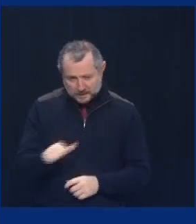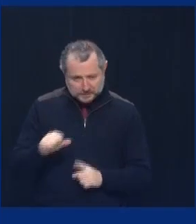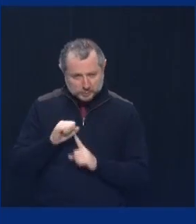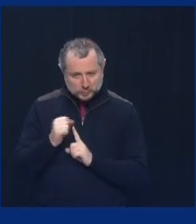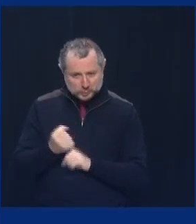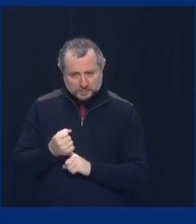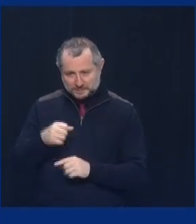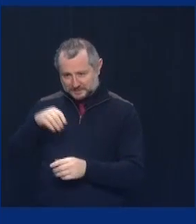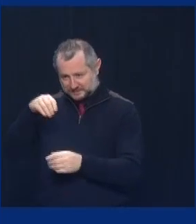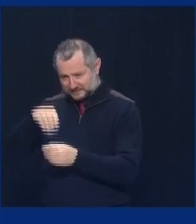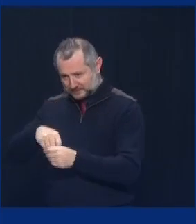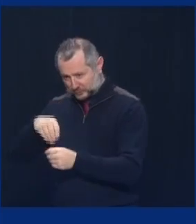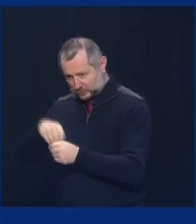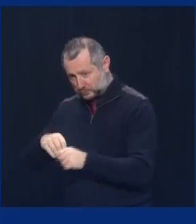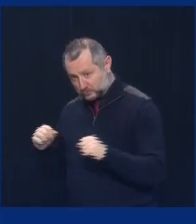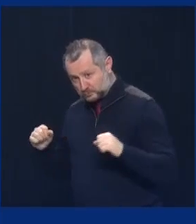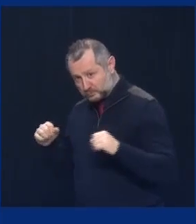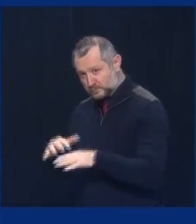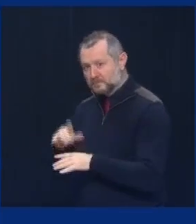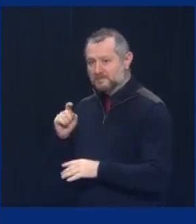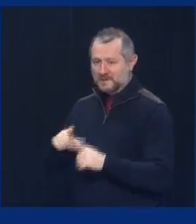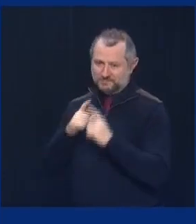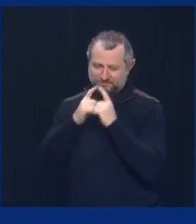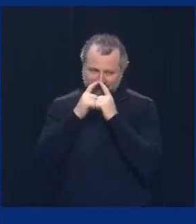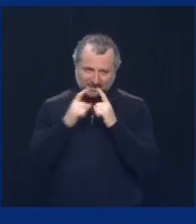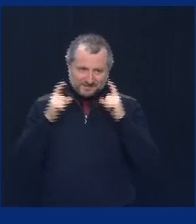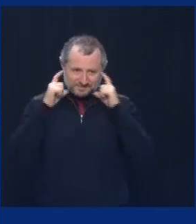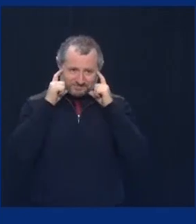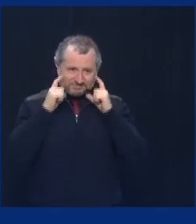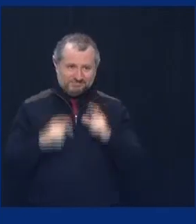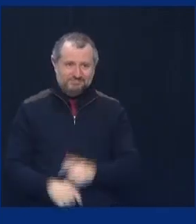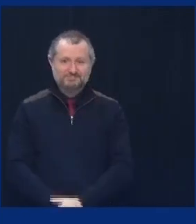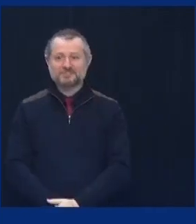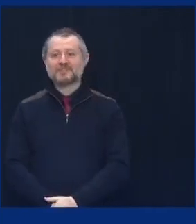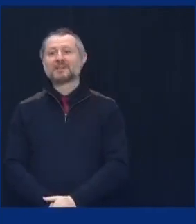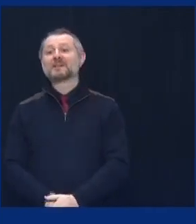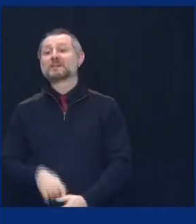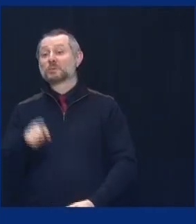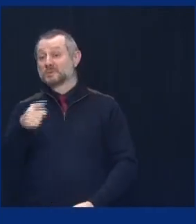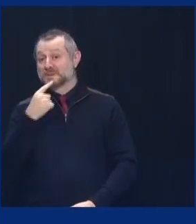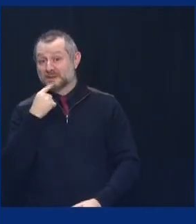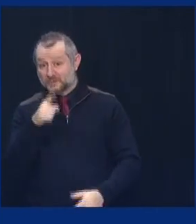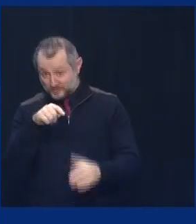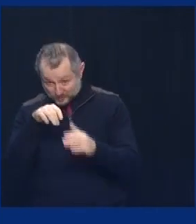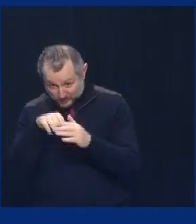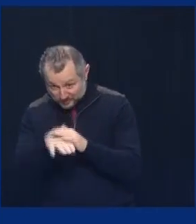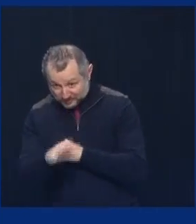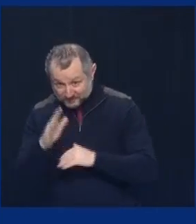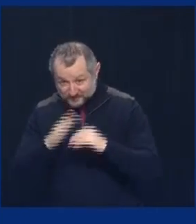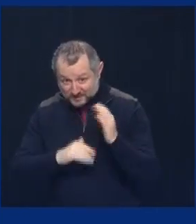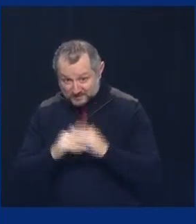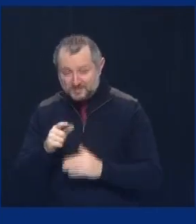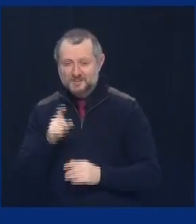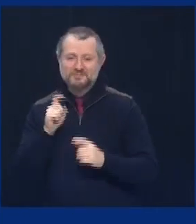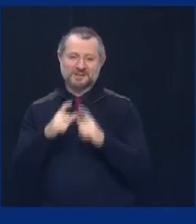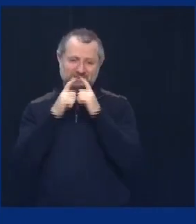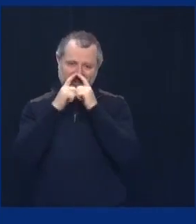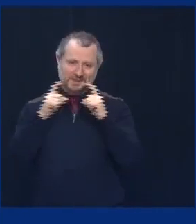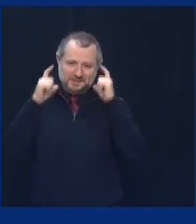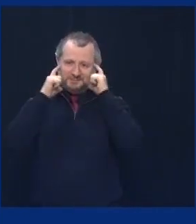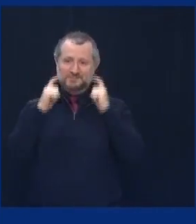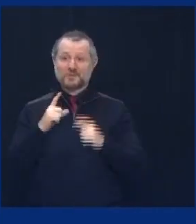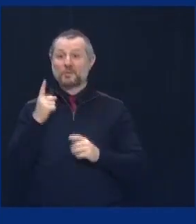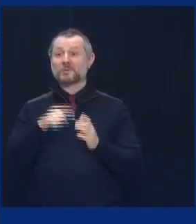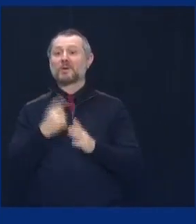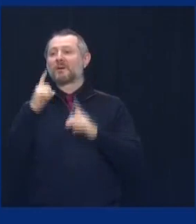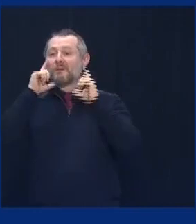indoors and cannot be wearing a mask. So what they advise is if you're indoors, you should be wearing a mask unless you're in your own home. And the thing about indoor